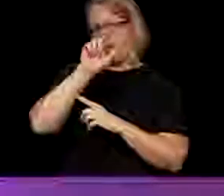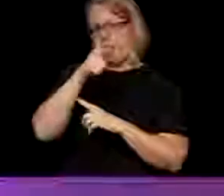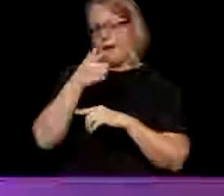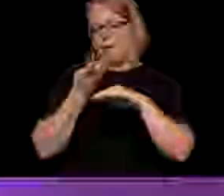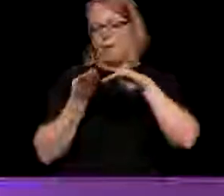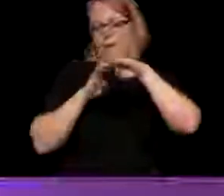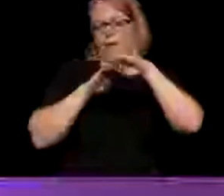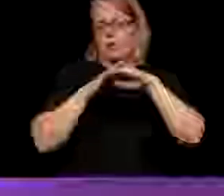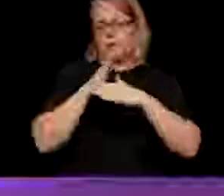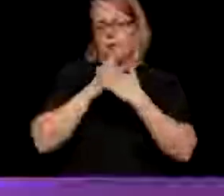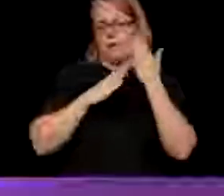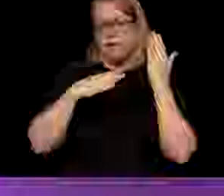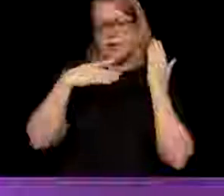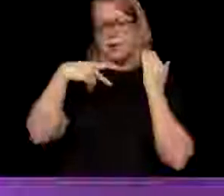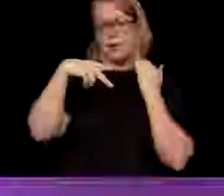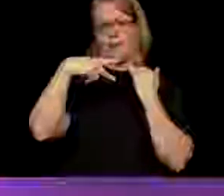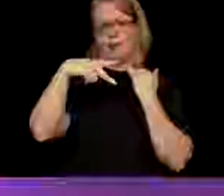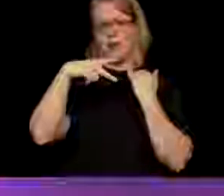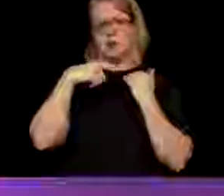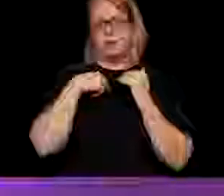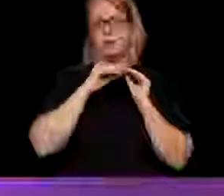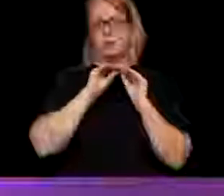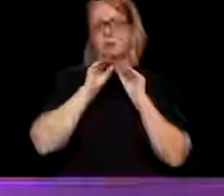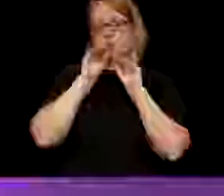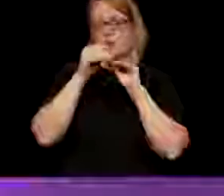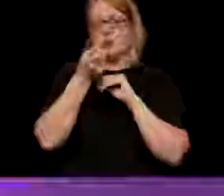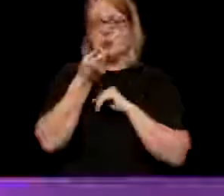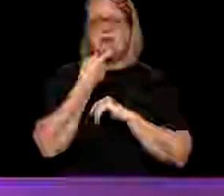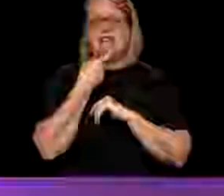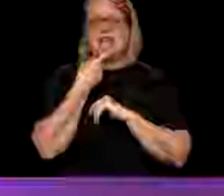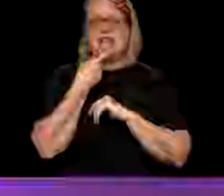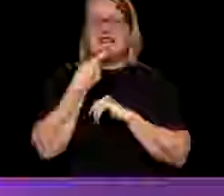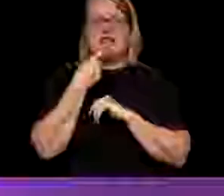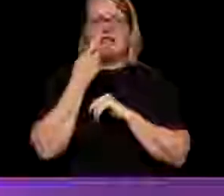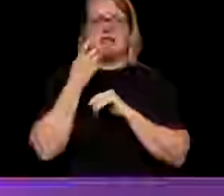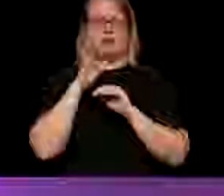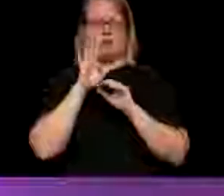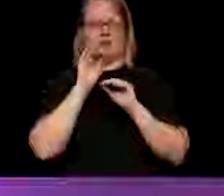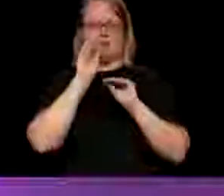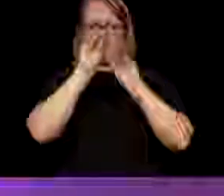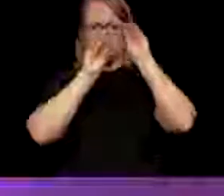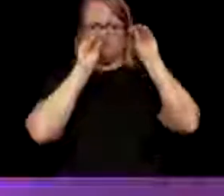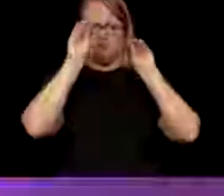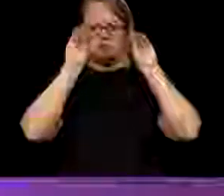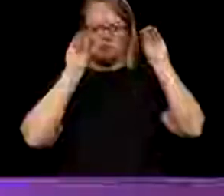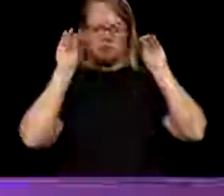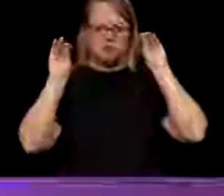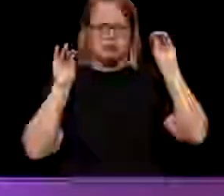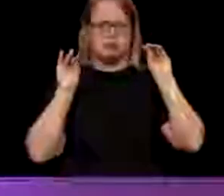of red into the purple and kind of blend in between those two colors.